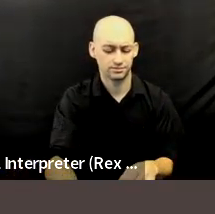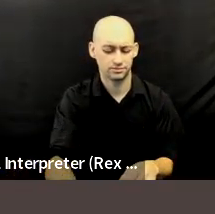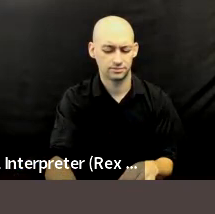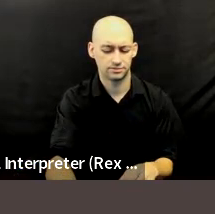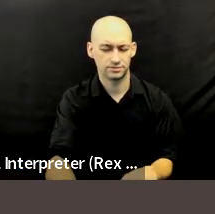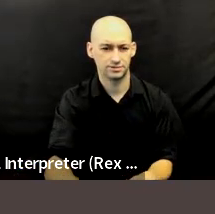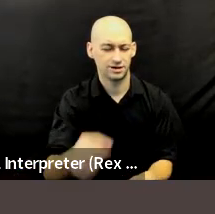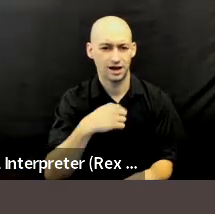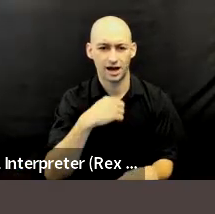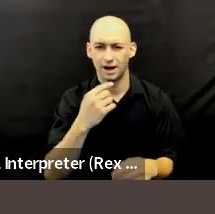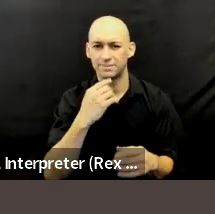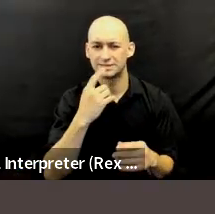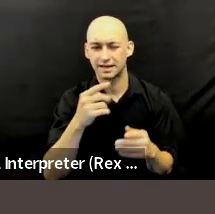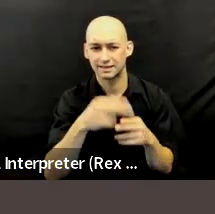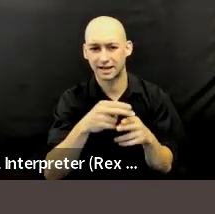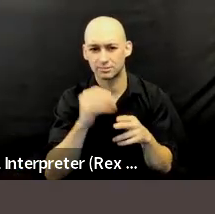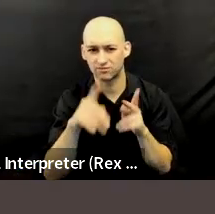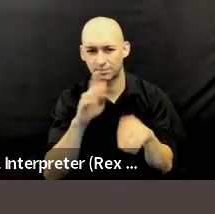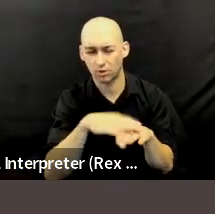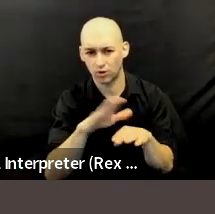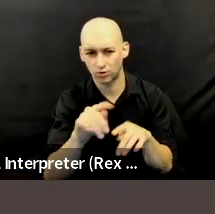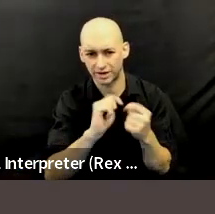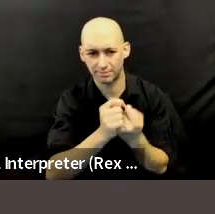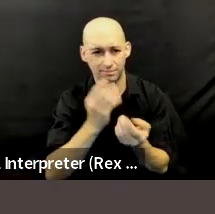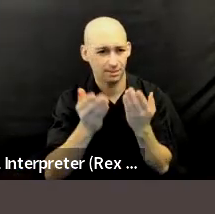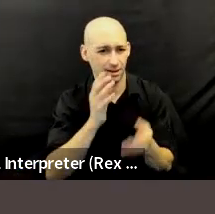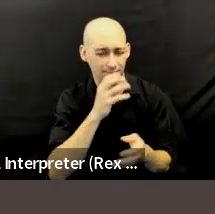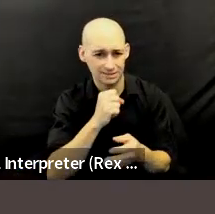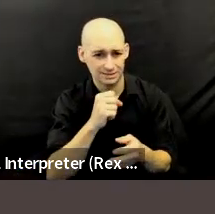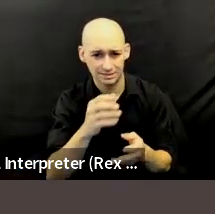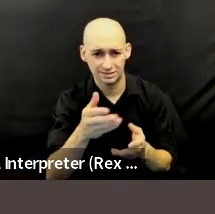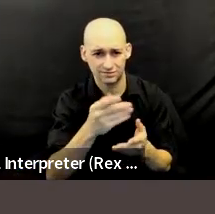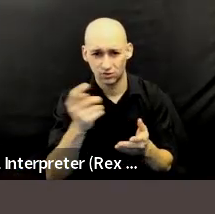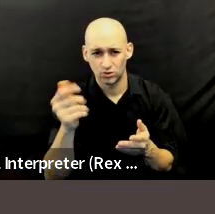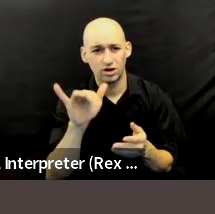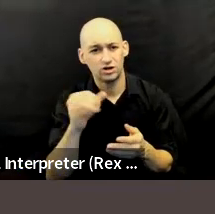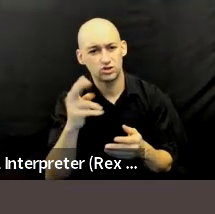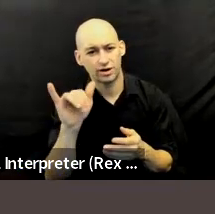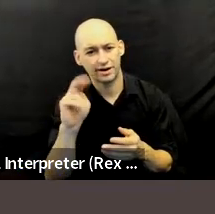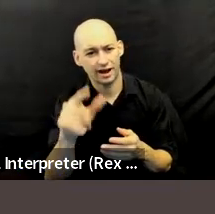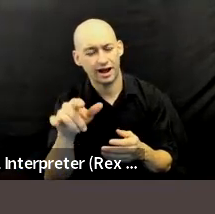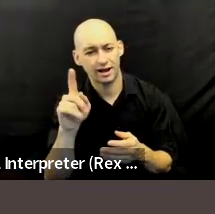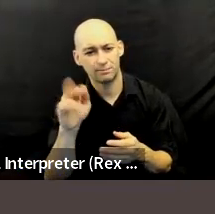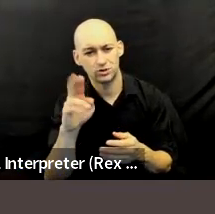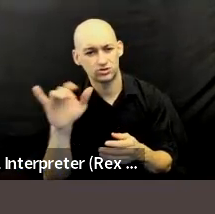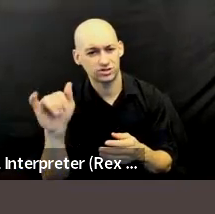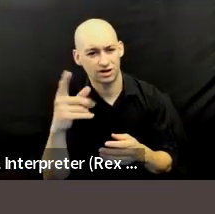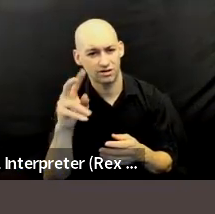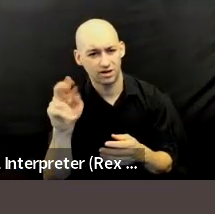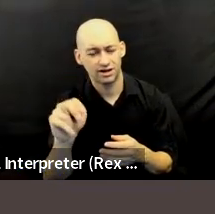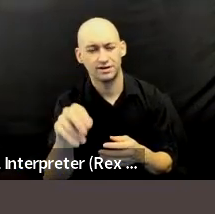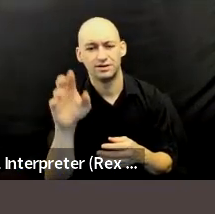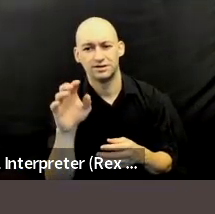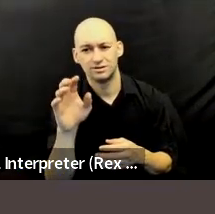probably miss a bunch of them. But I want to acknowledge John Yang, Patricia Galvan, Sipan Minovi, Mike